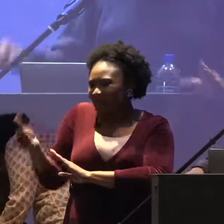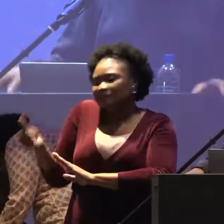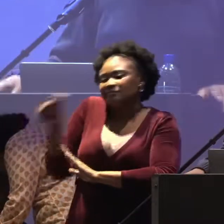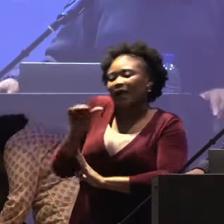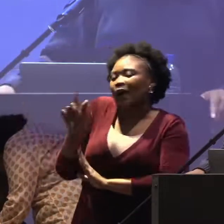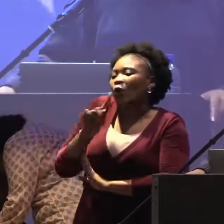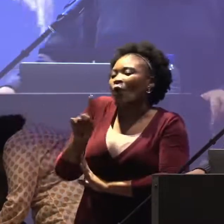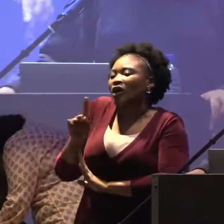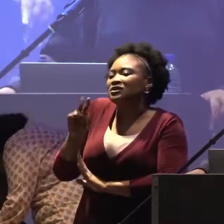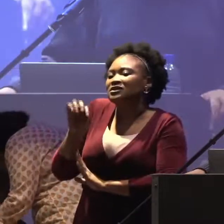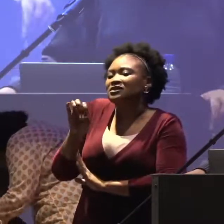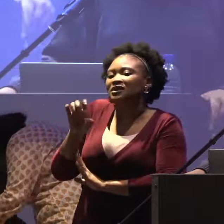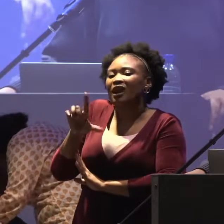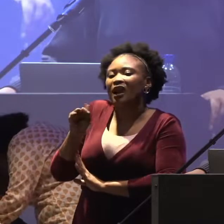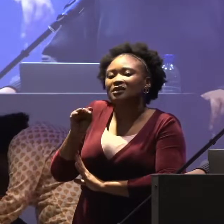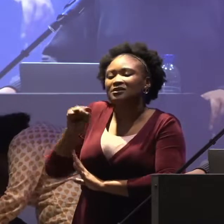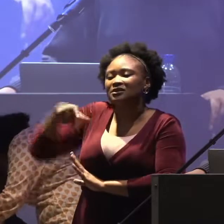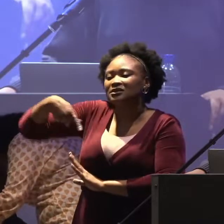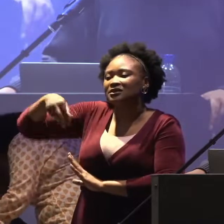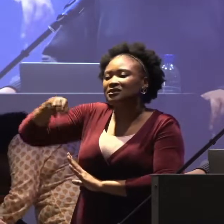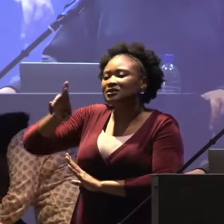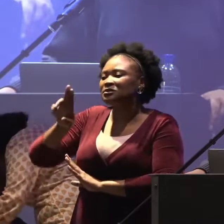Nelspruit.